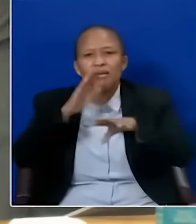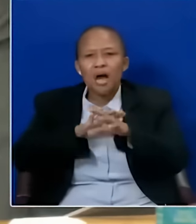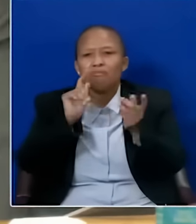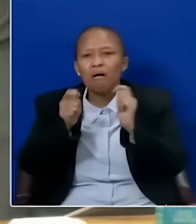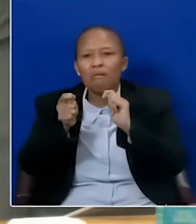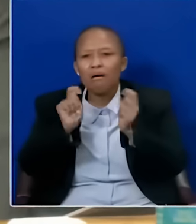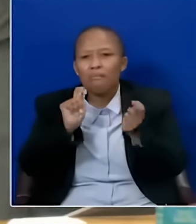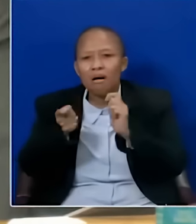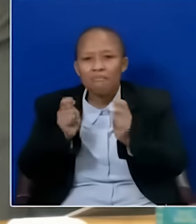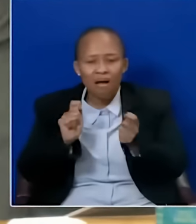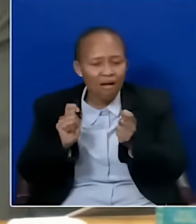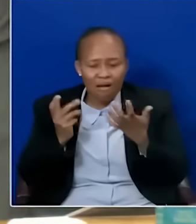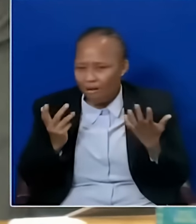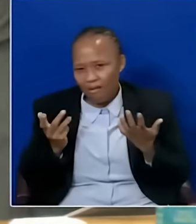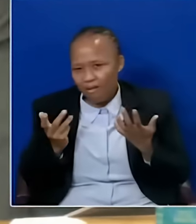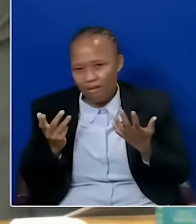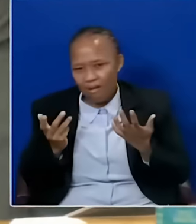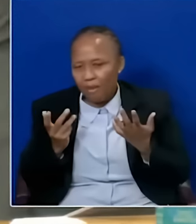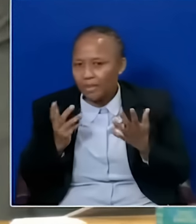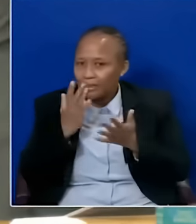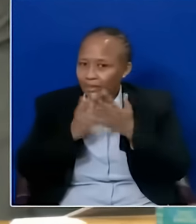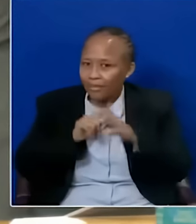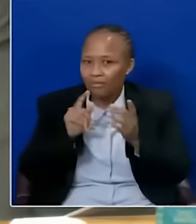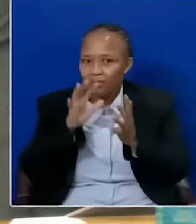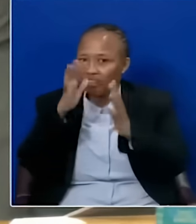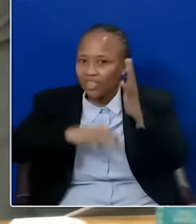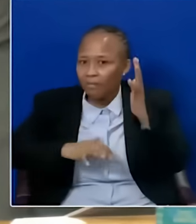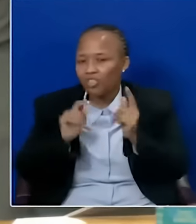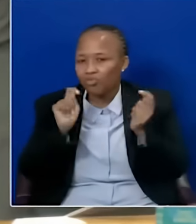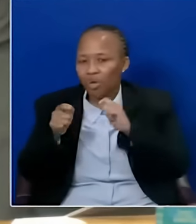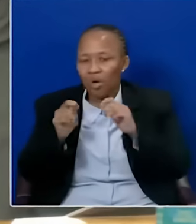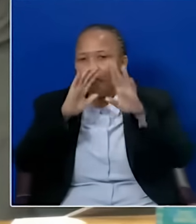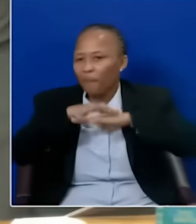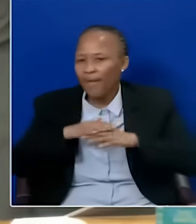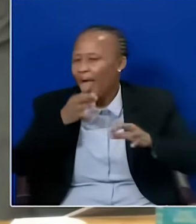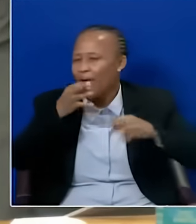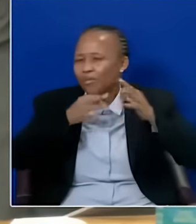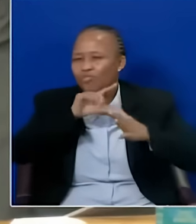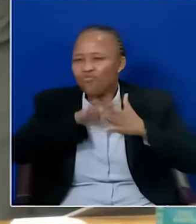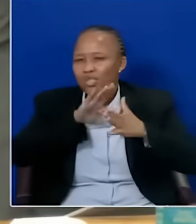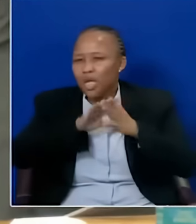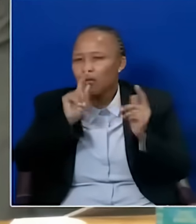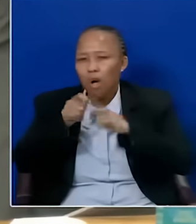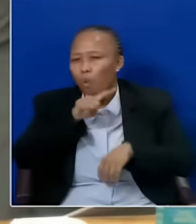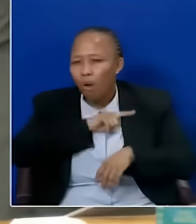apparent explanation. I want to put it to you that